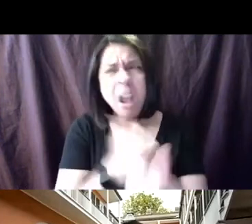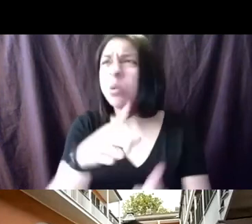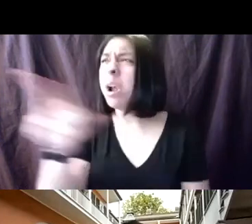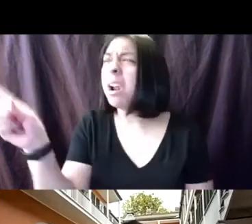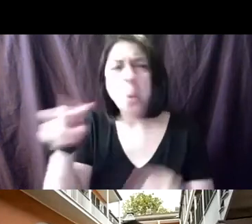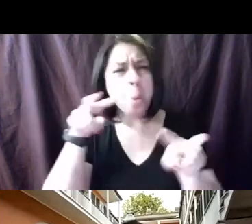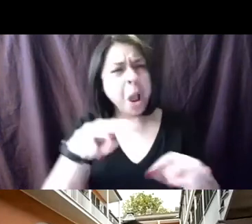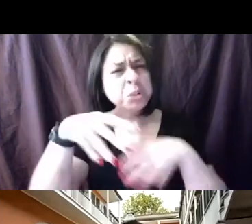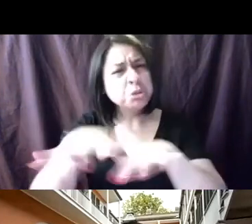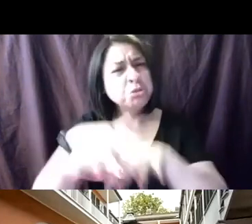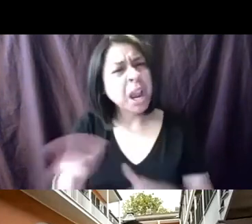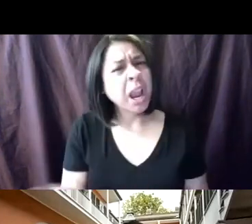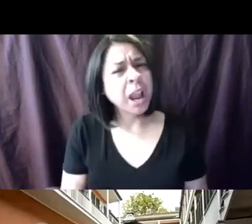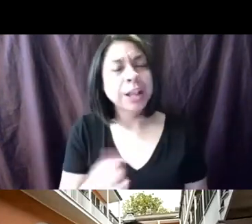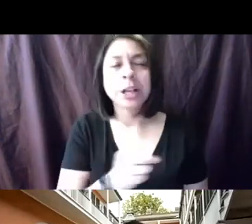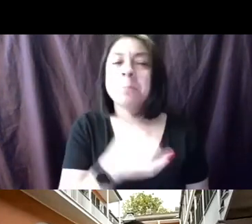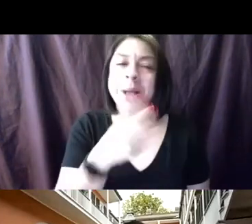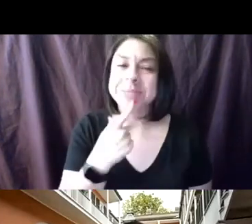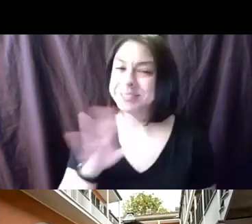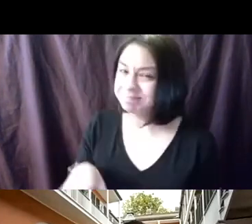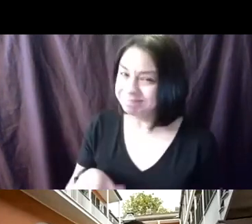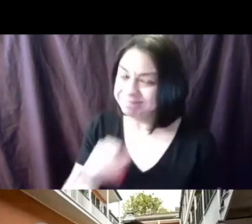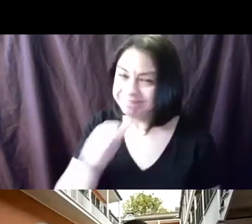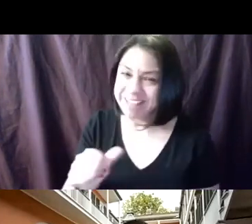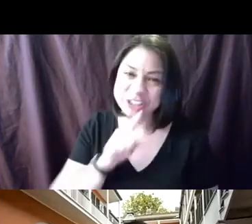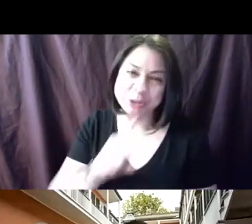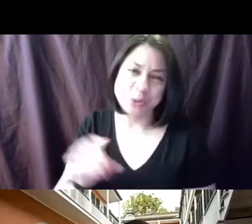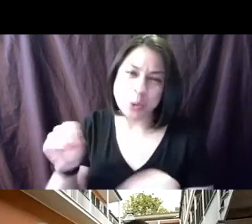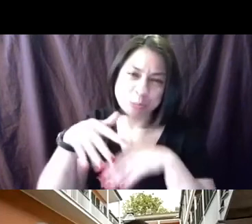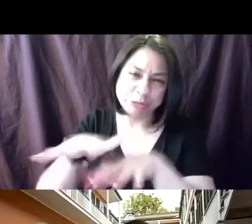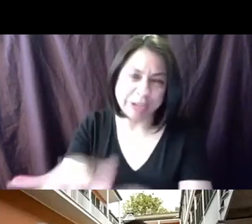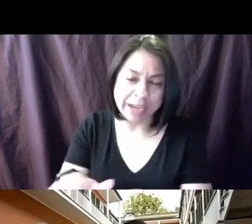got to watch the parade, you know. And she said, no, that's not the case. So